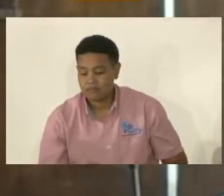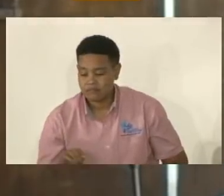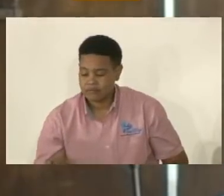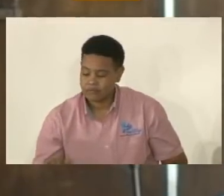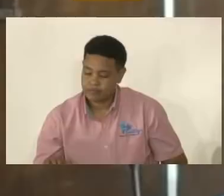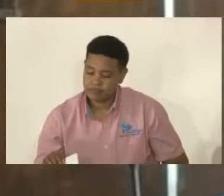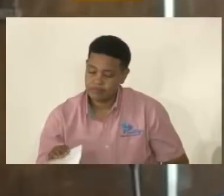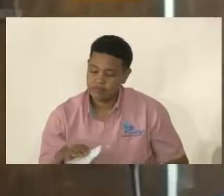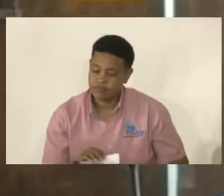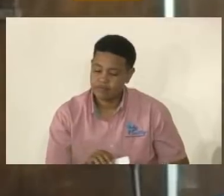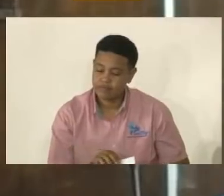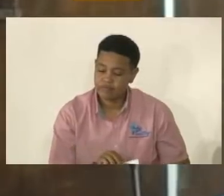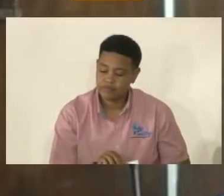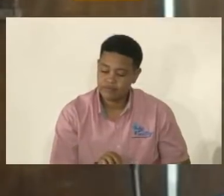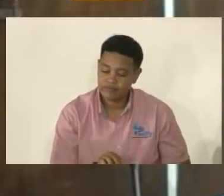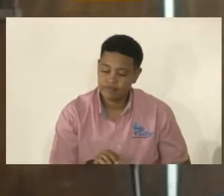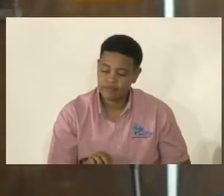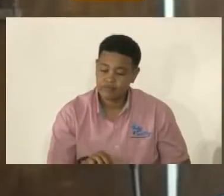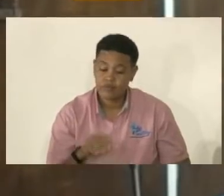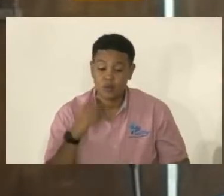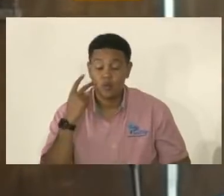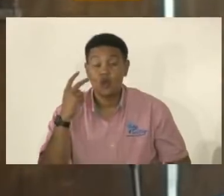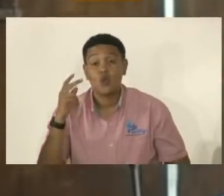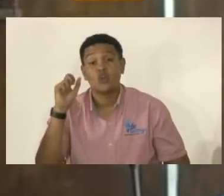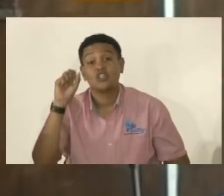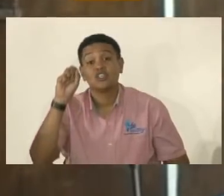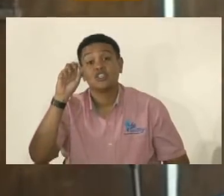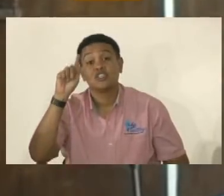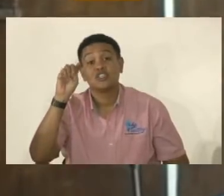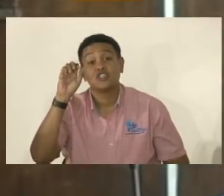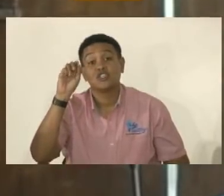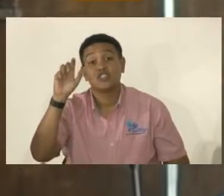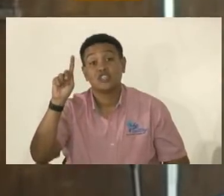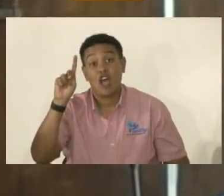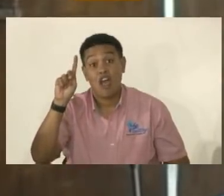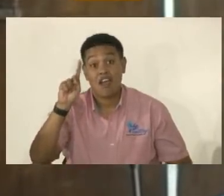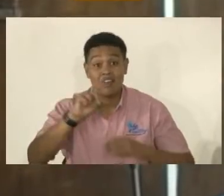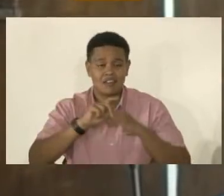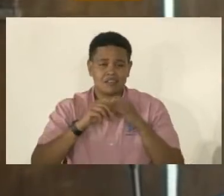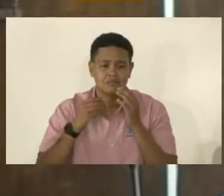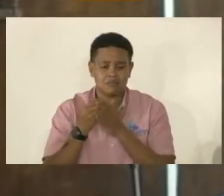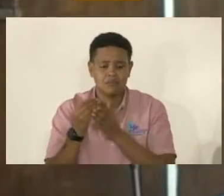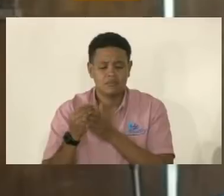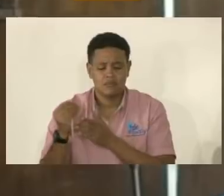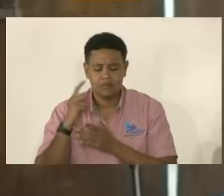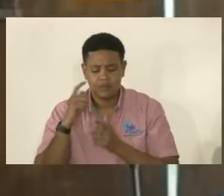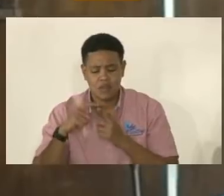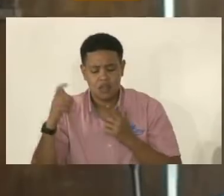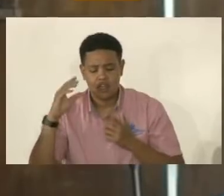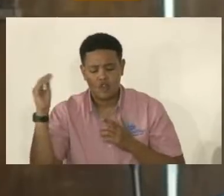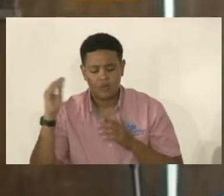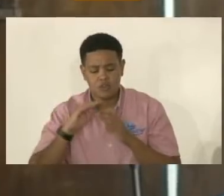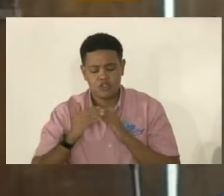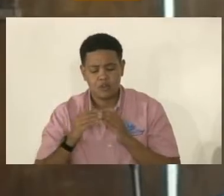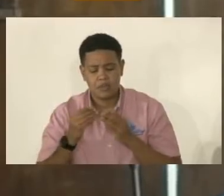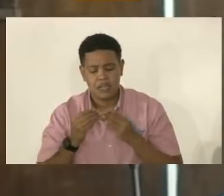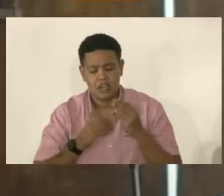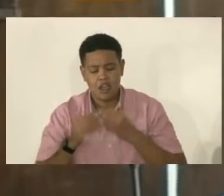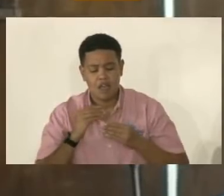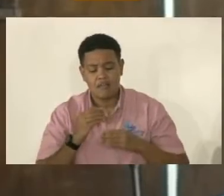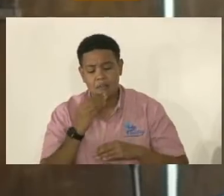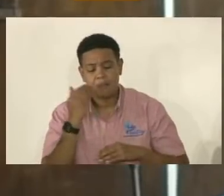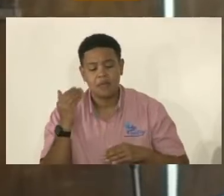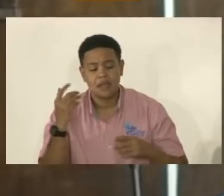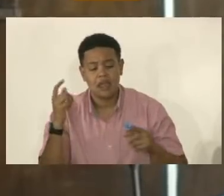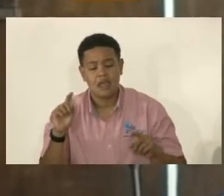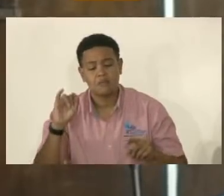market, it's accurate to say, while it is accurate to say that larger companies in the Jamaican economy have fared better,